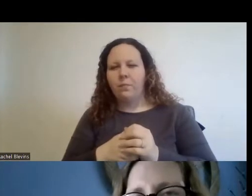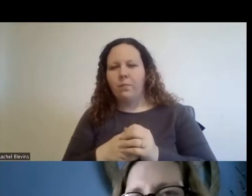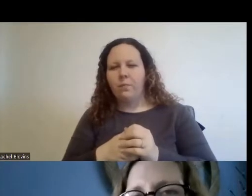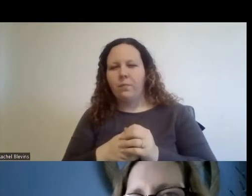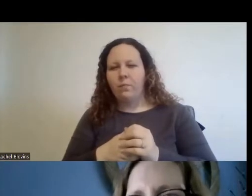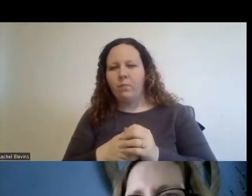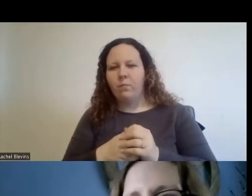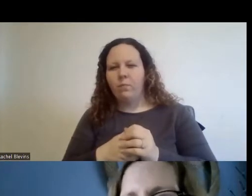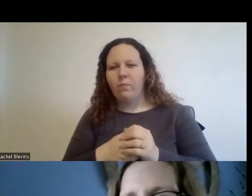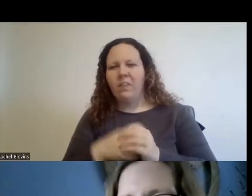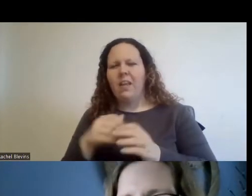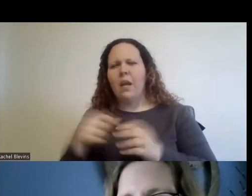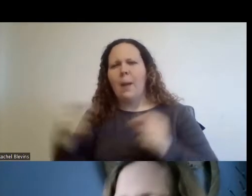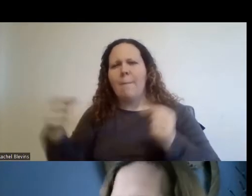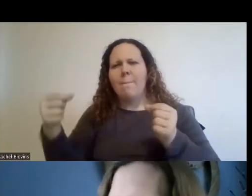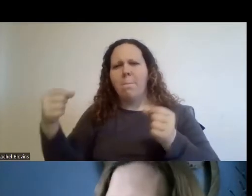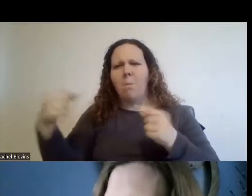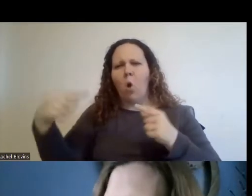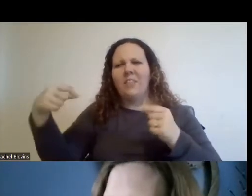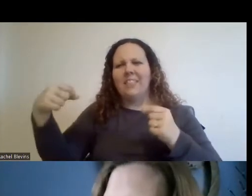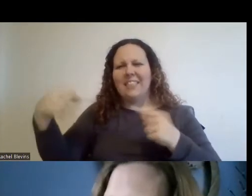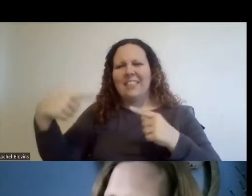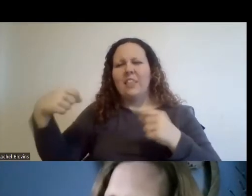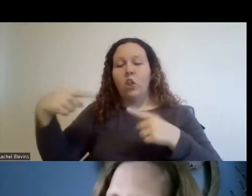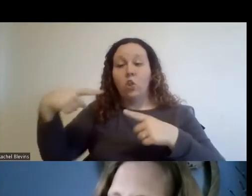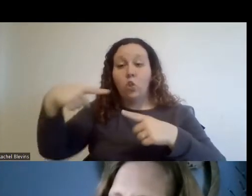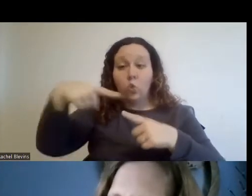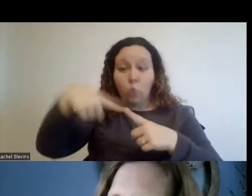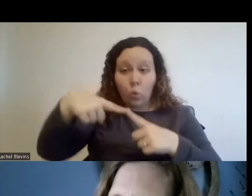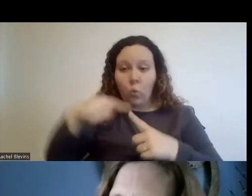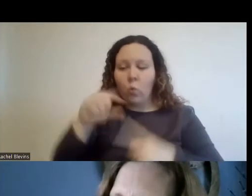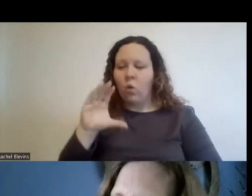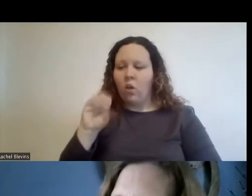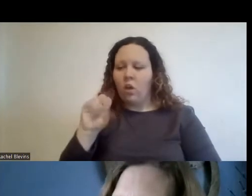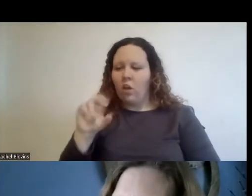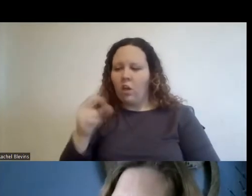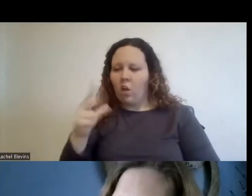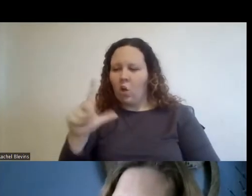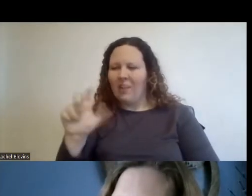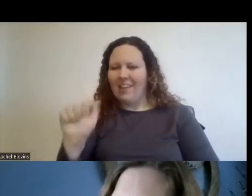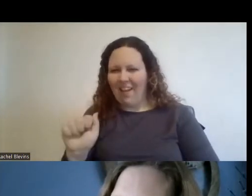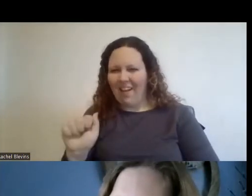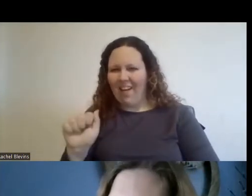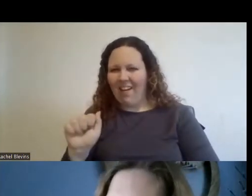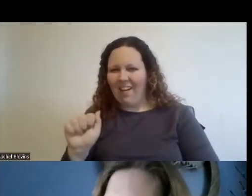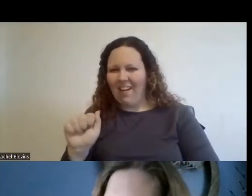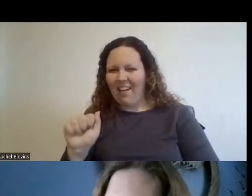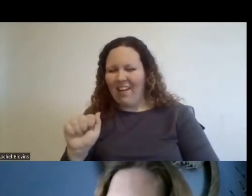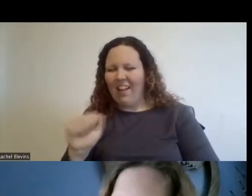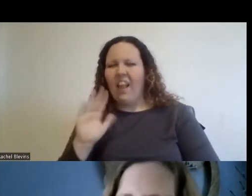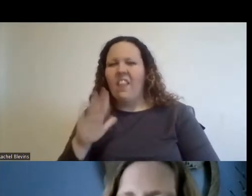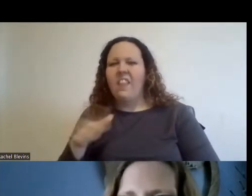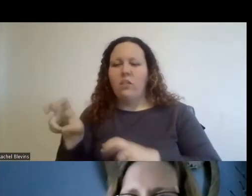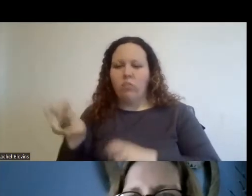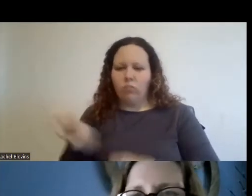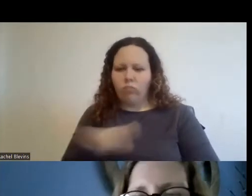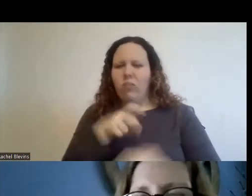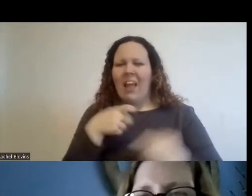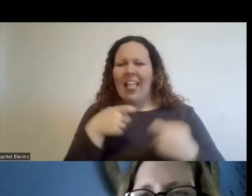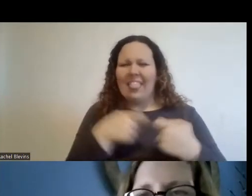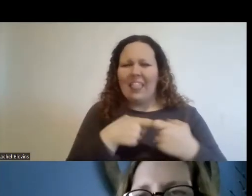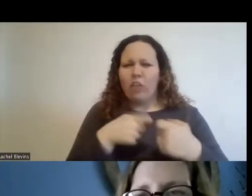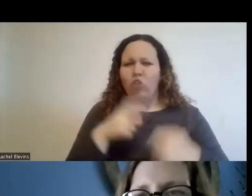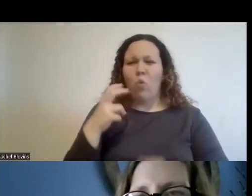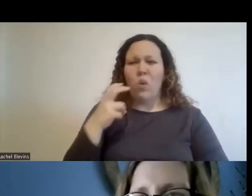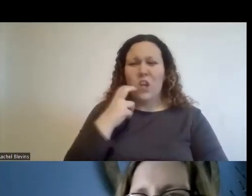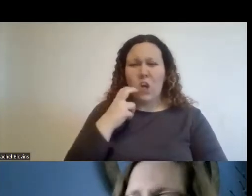like pulses to the cochlea, and this energy is transformed to electrical nerve impulses